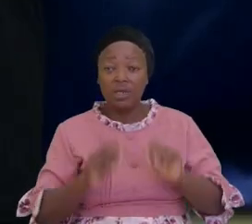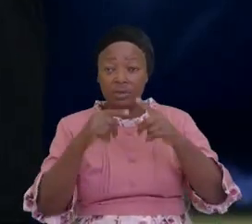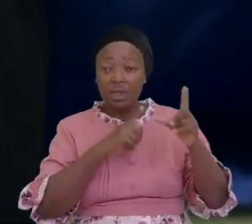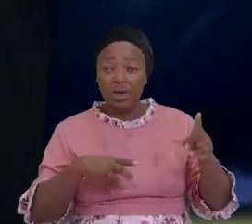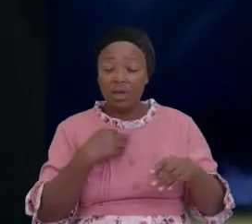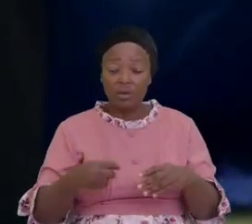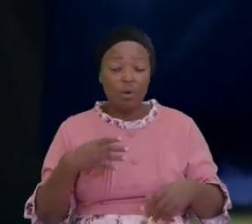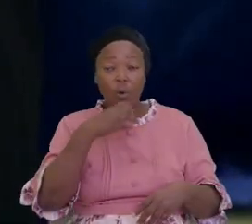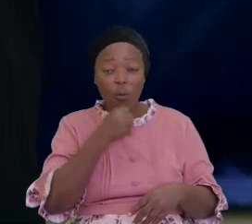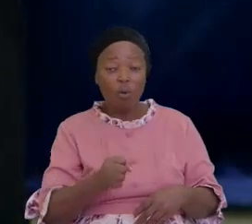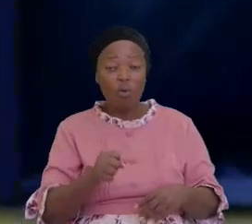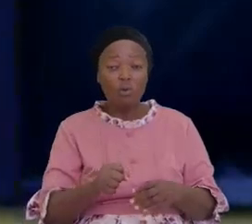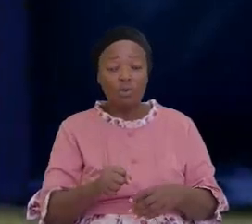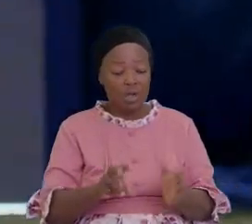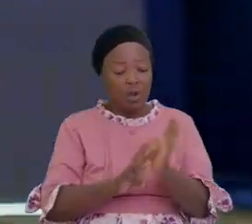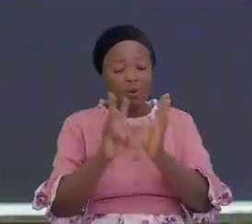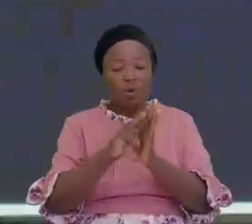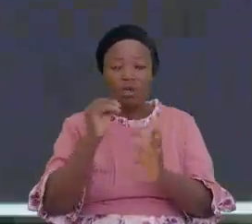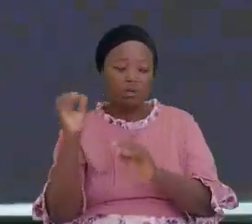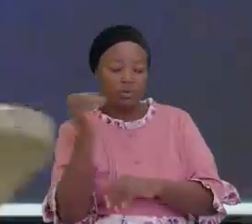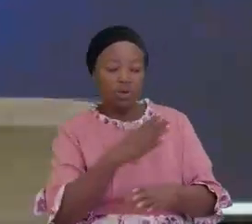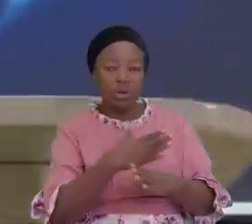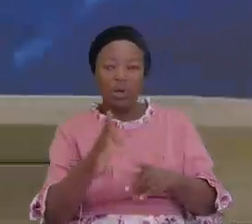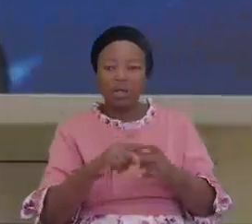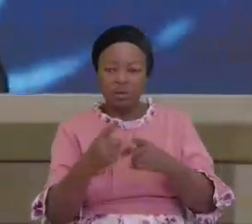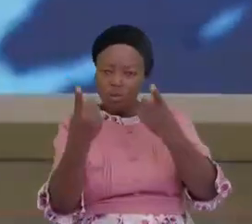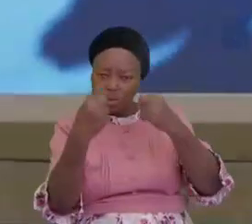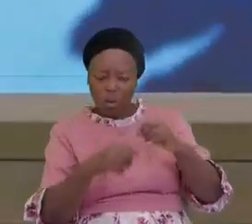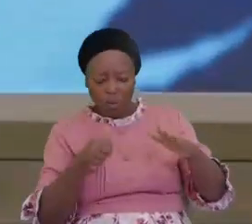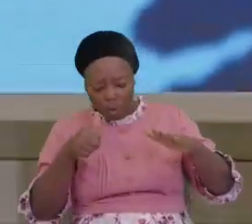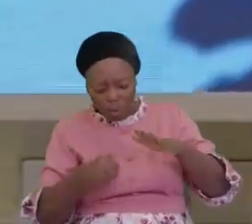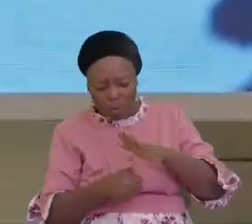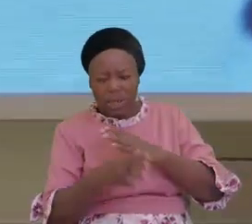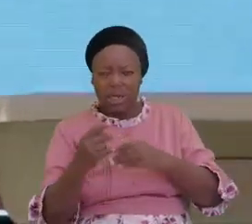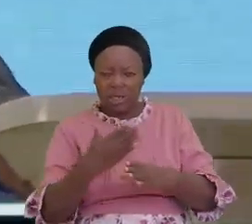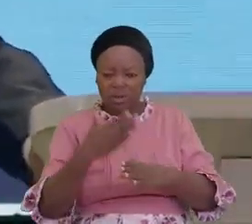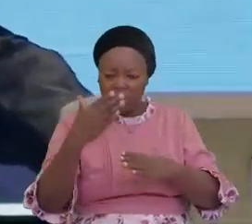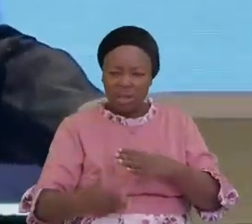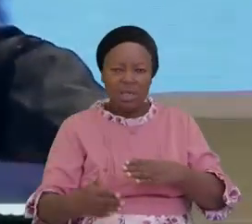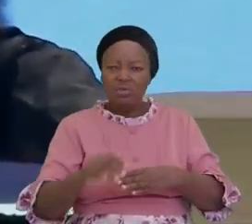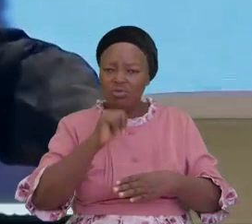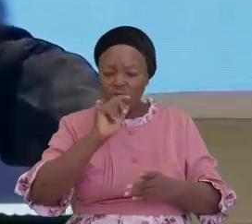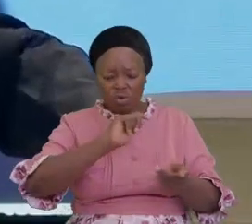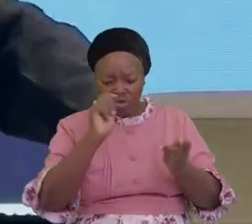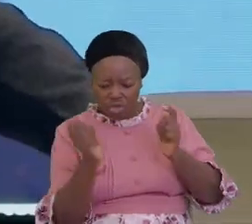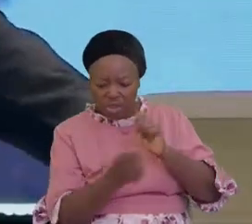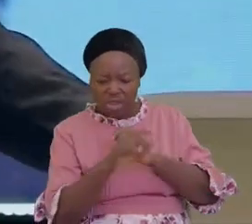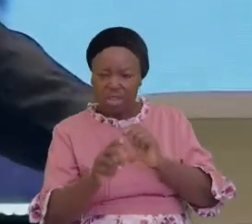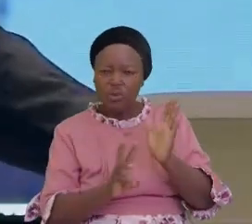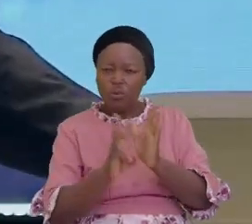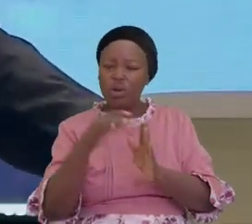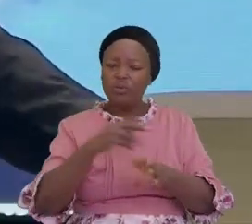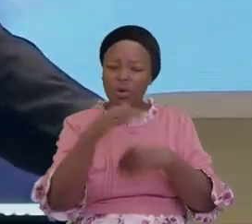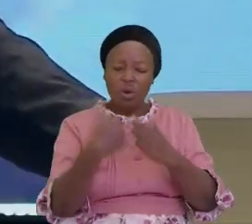and you come under the total, irrevocable will of the Almighty